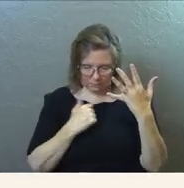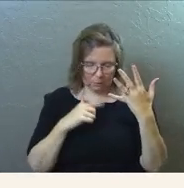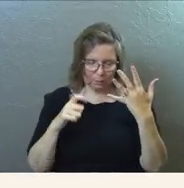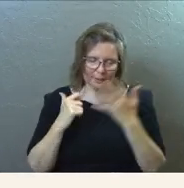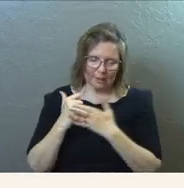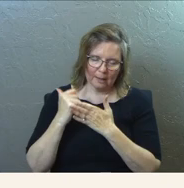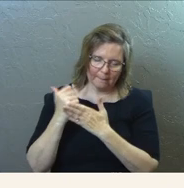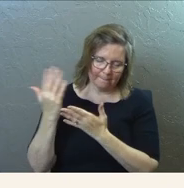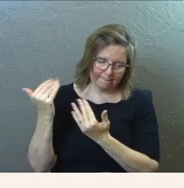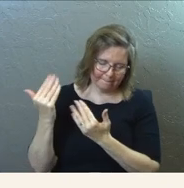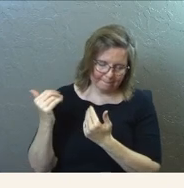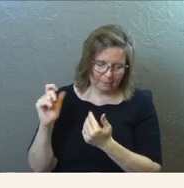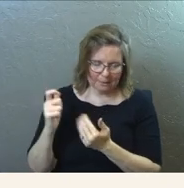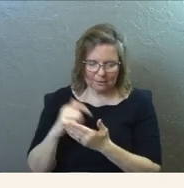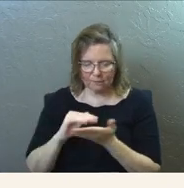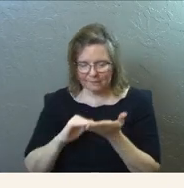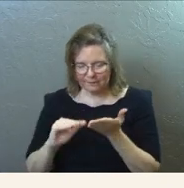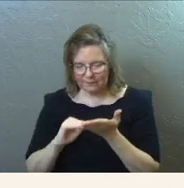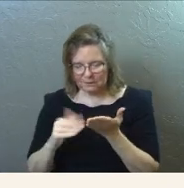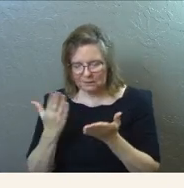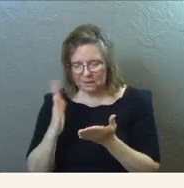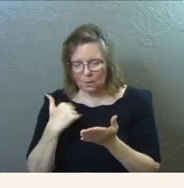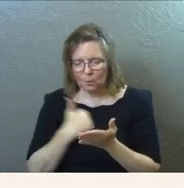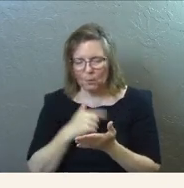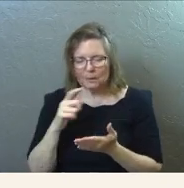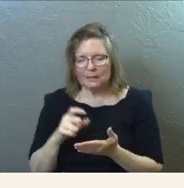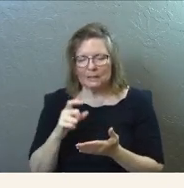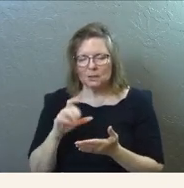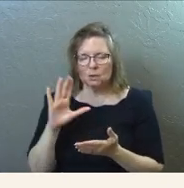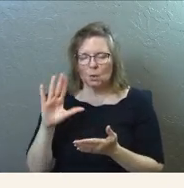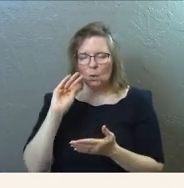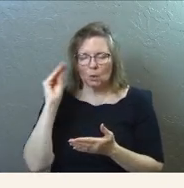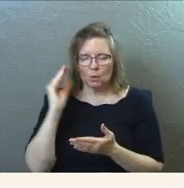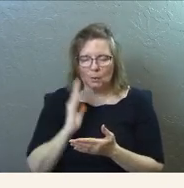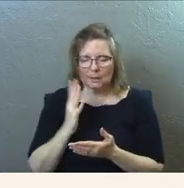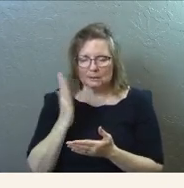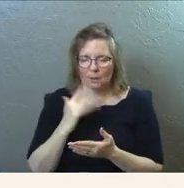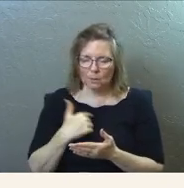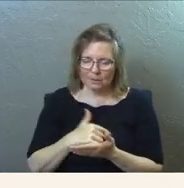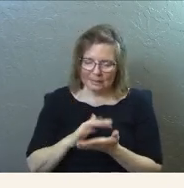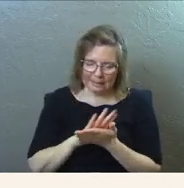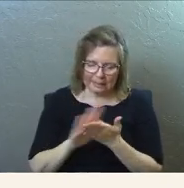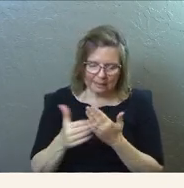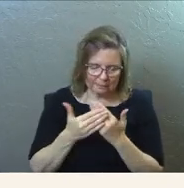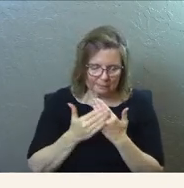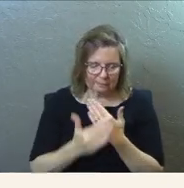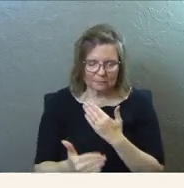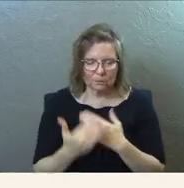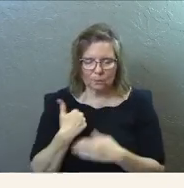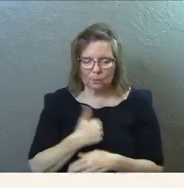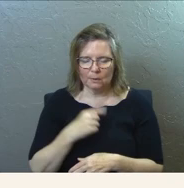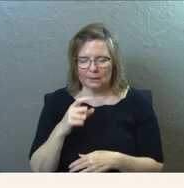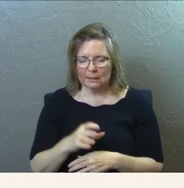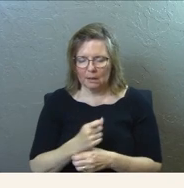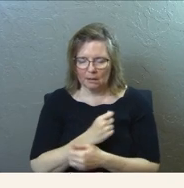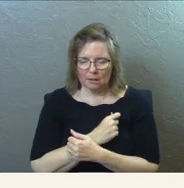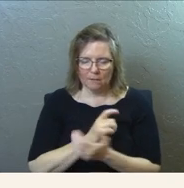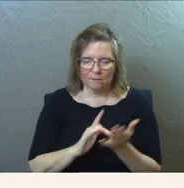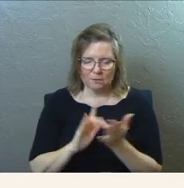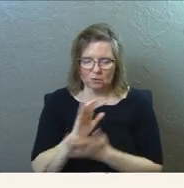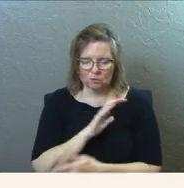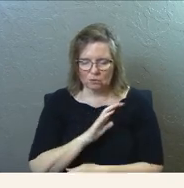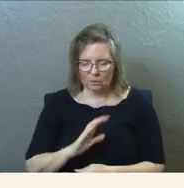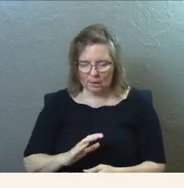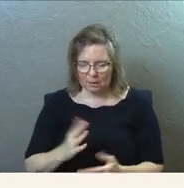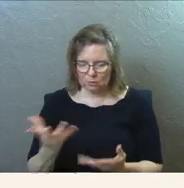help. We need your forgiveness, God. We need your grace, God. We need a clean slate, God. We need the love of